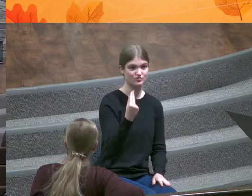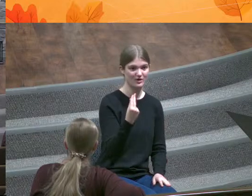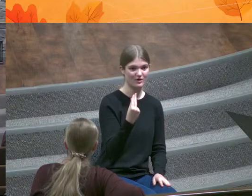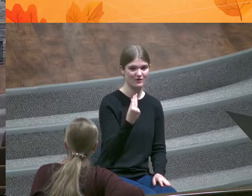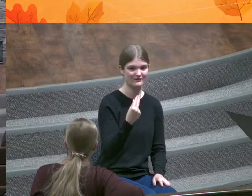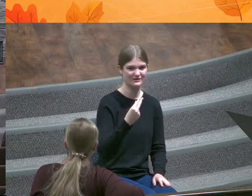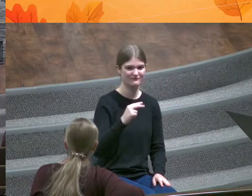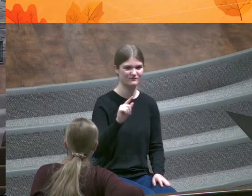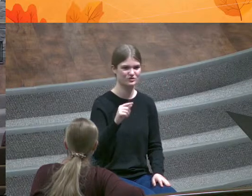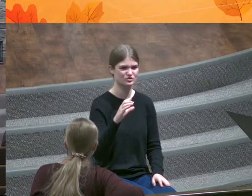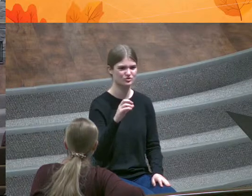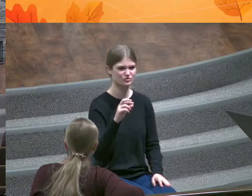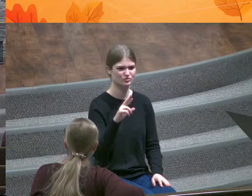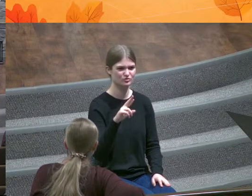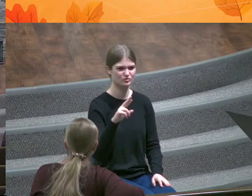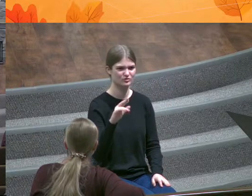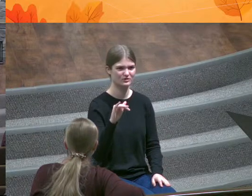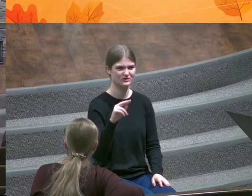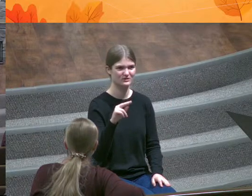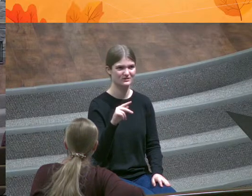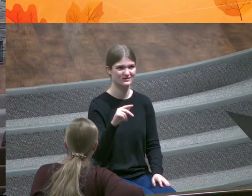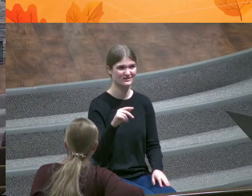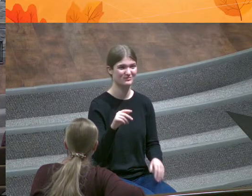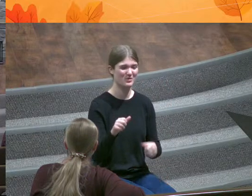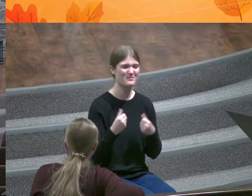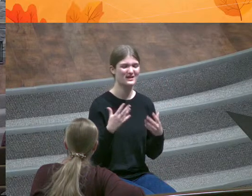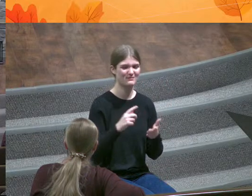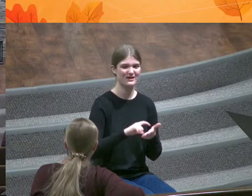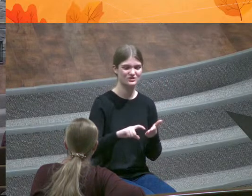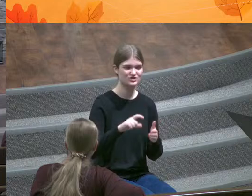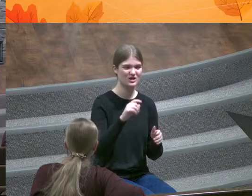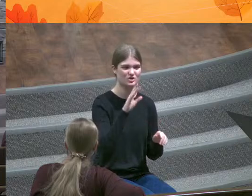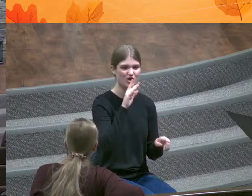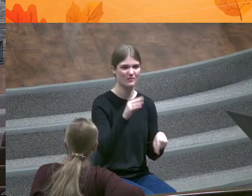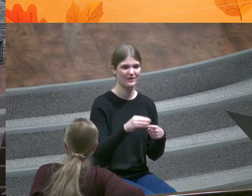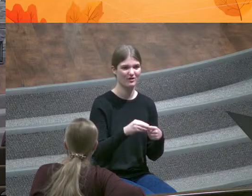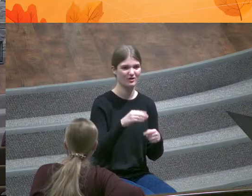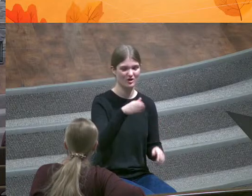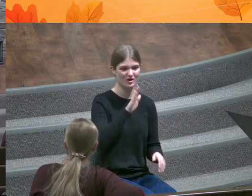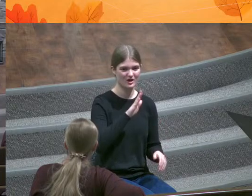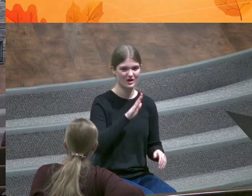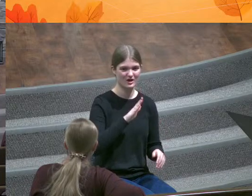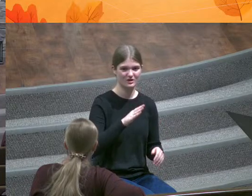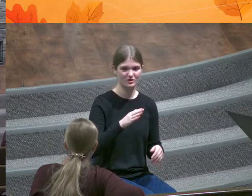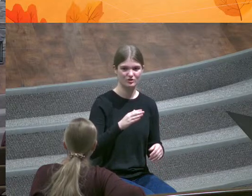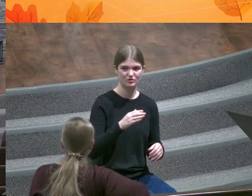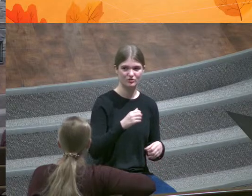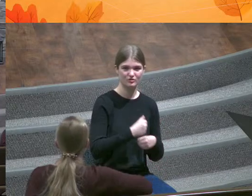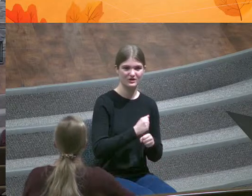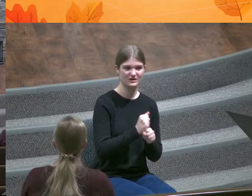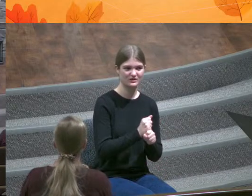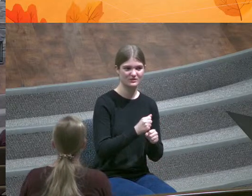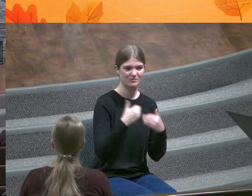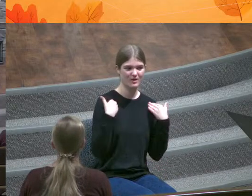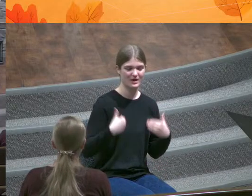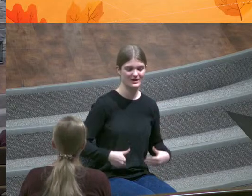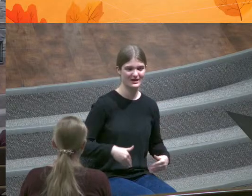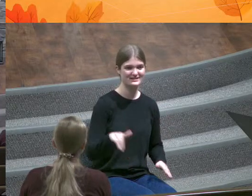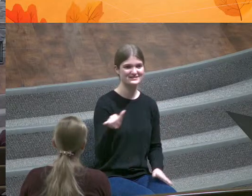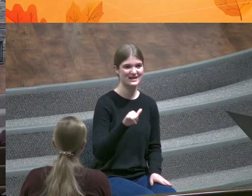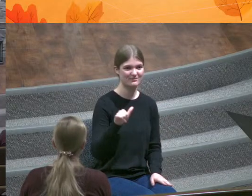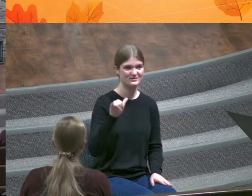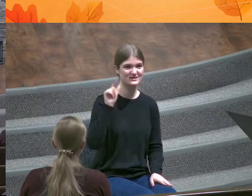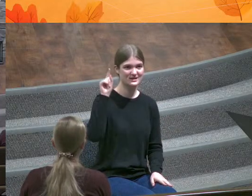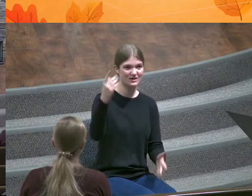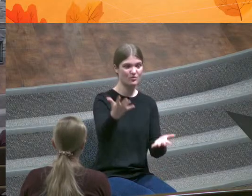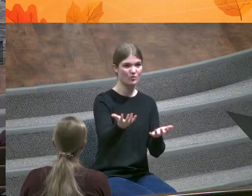host of other passages, but I love those two in particular, that talk about God orienting the body just as he